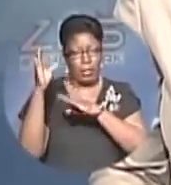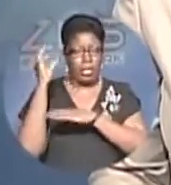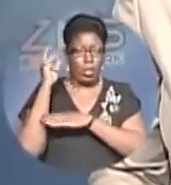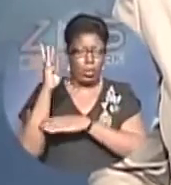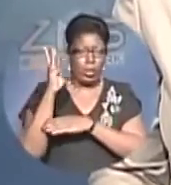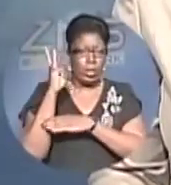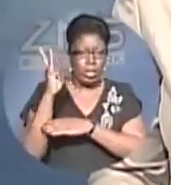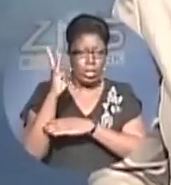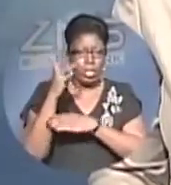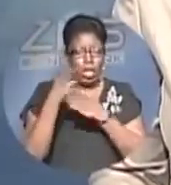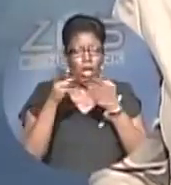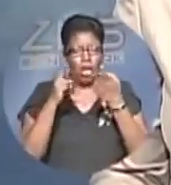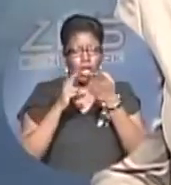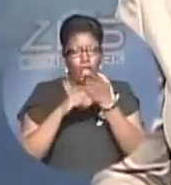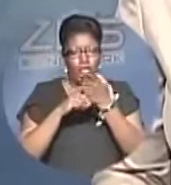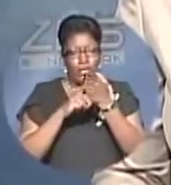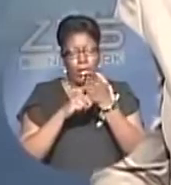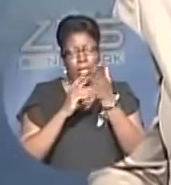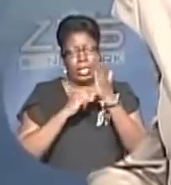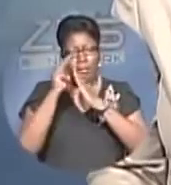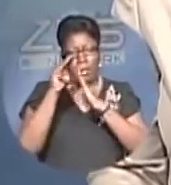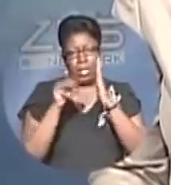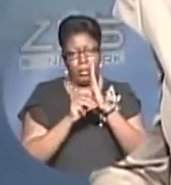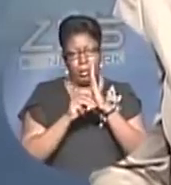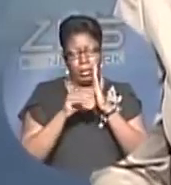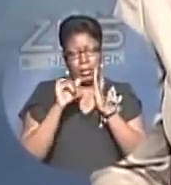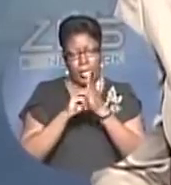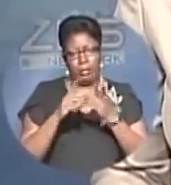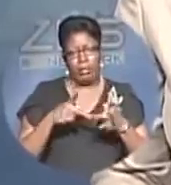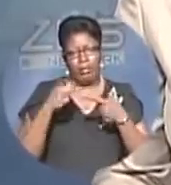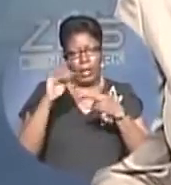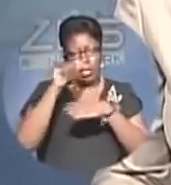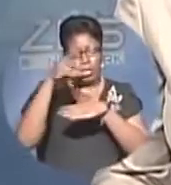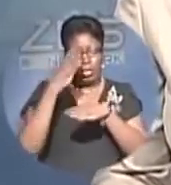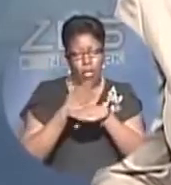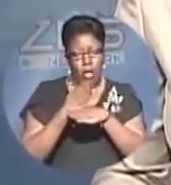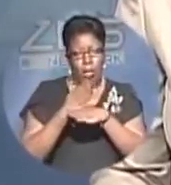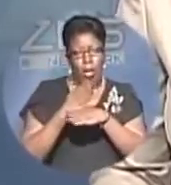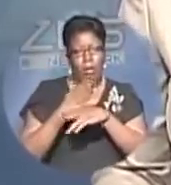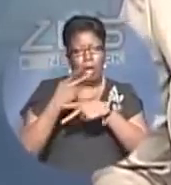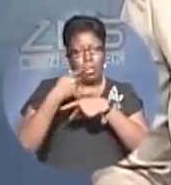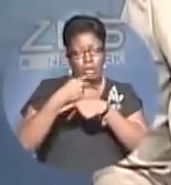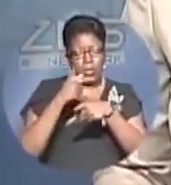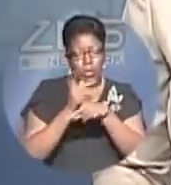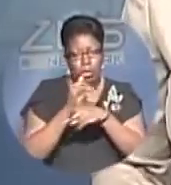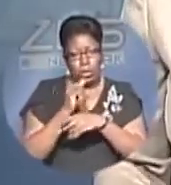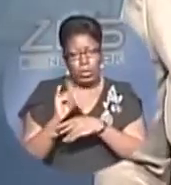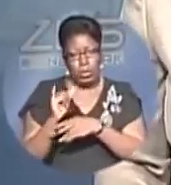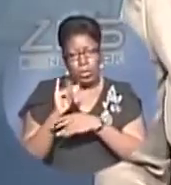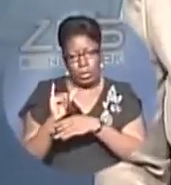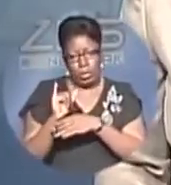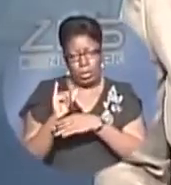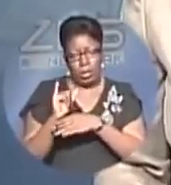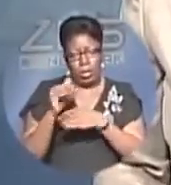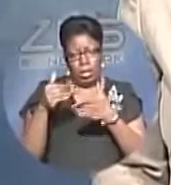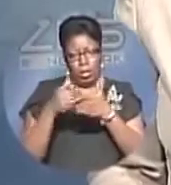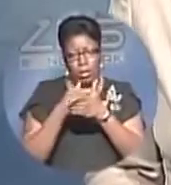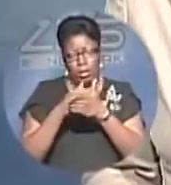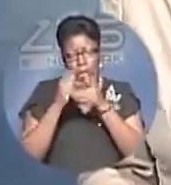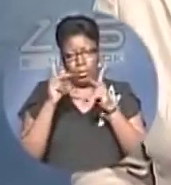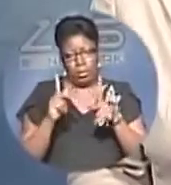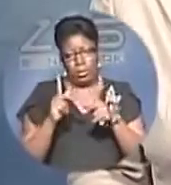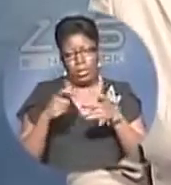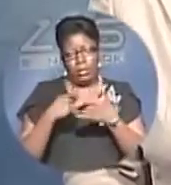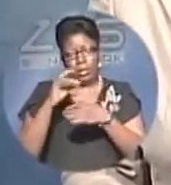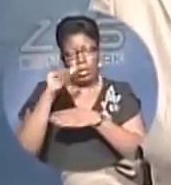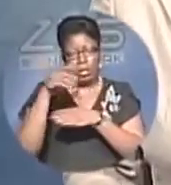redevelopment project which is not only providing jobs but producing another generation of Bahamian entrepreneurs. Joan Davis-Roll reports.